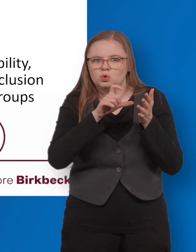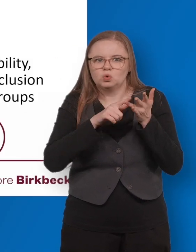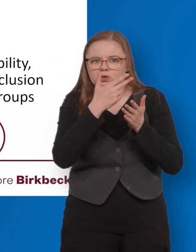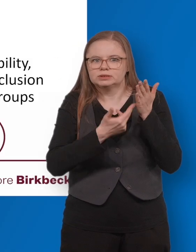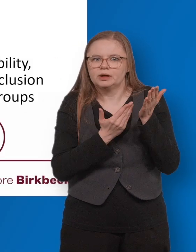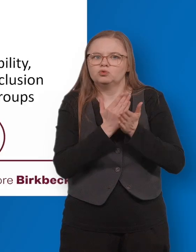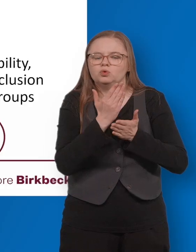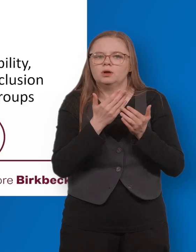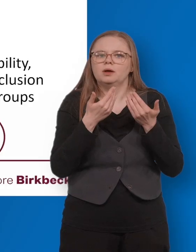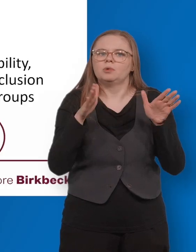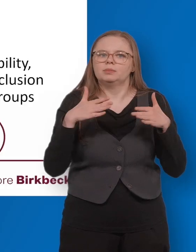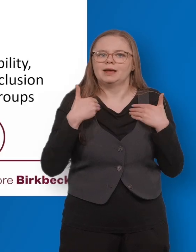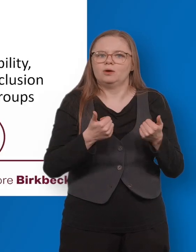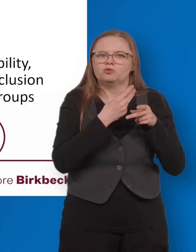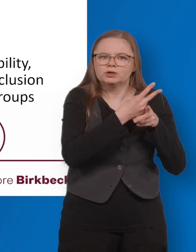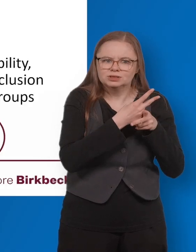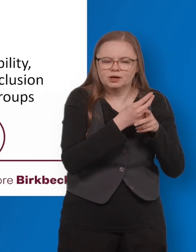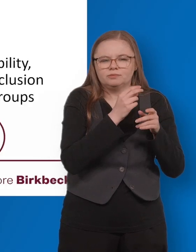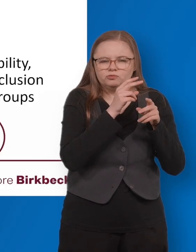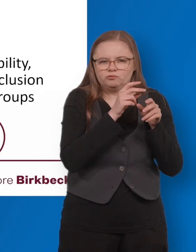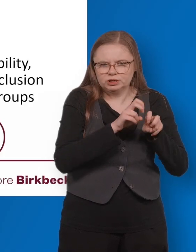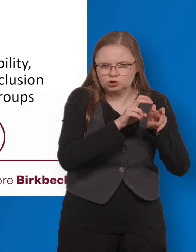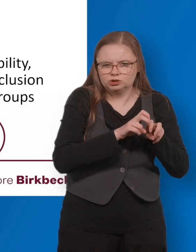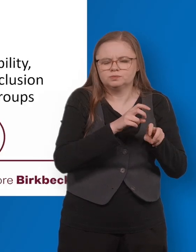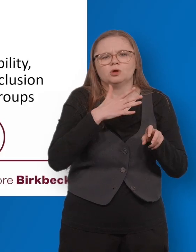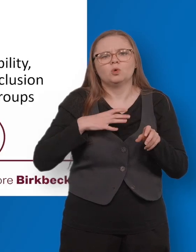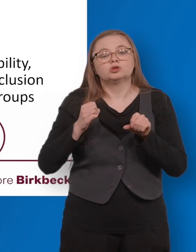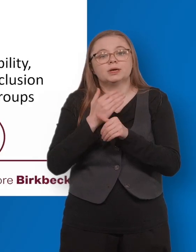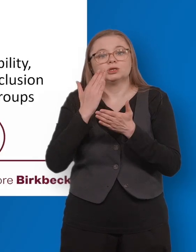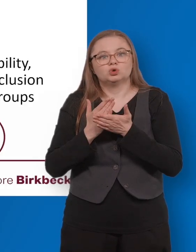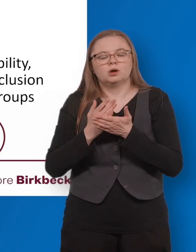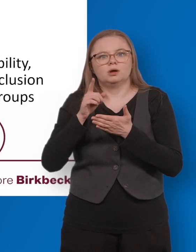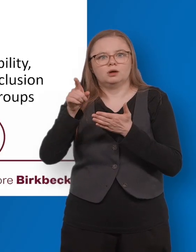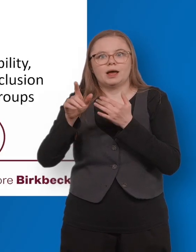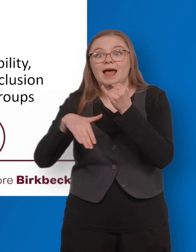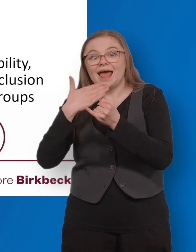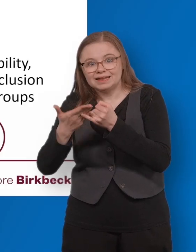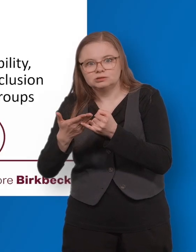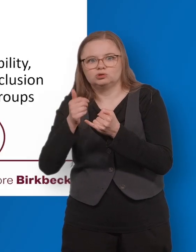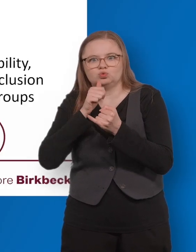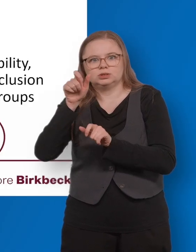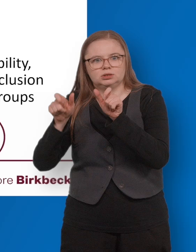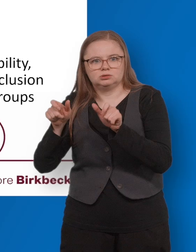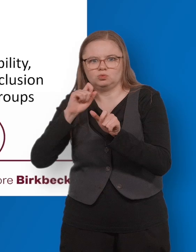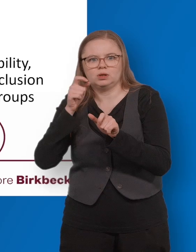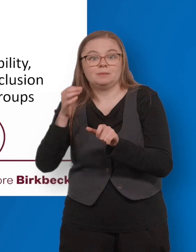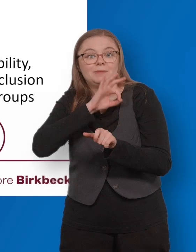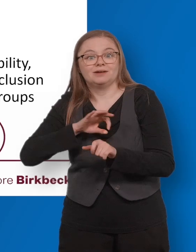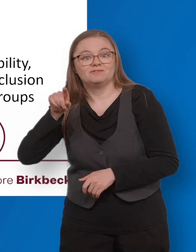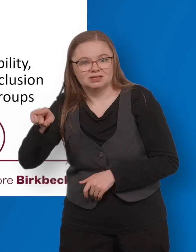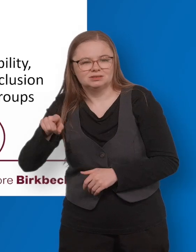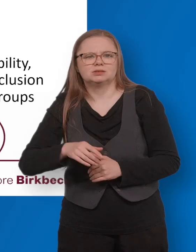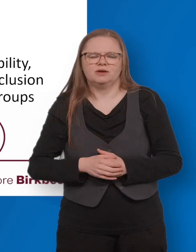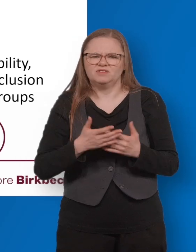ensure benefits for end users, because there is no point researching a healthcare intervention